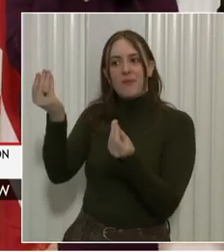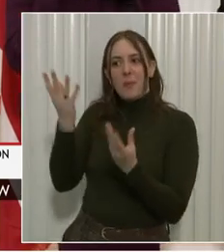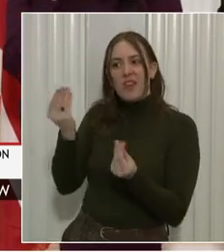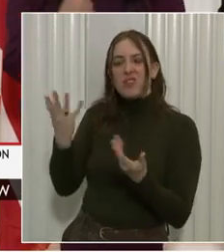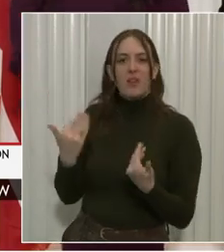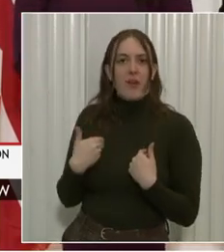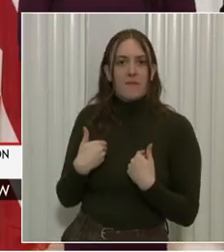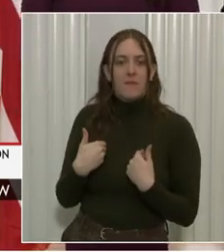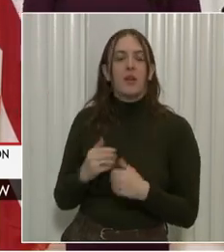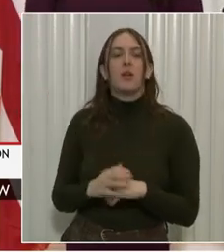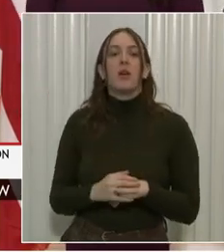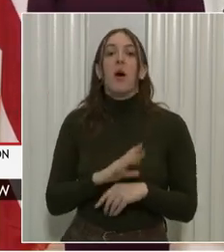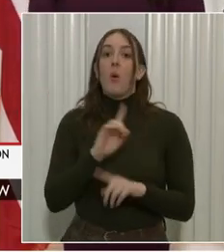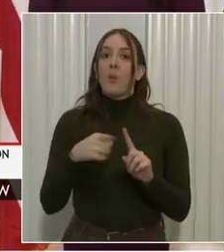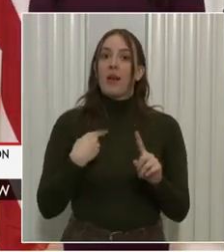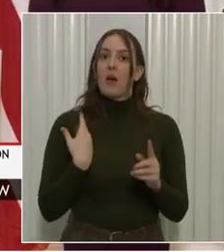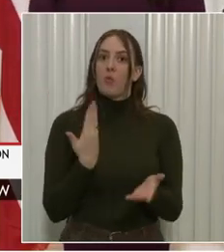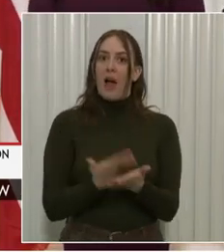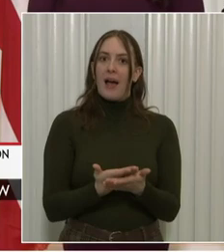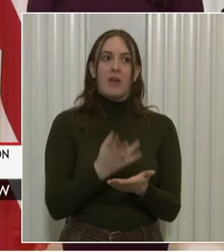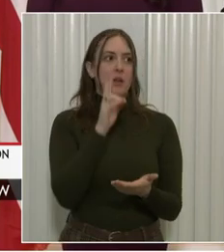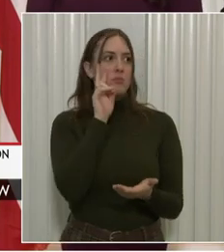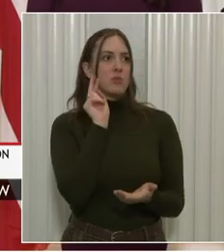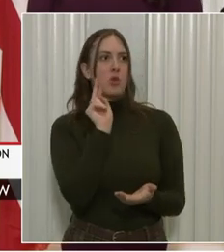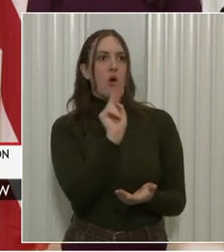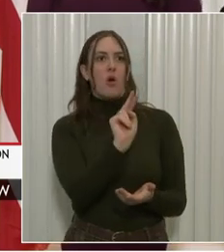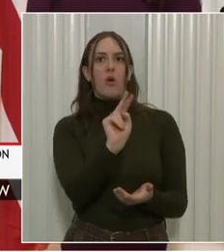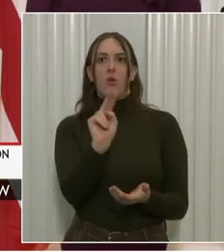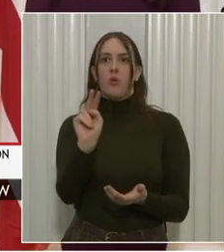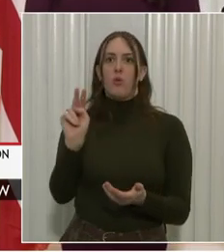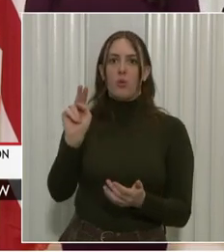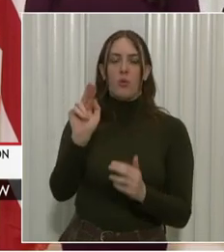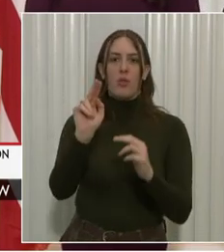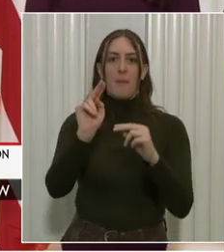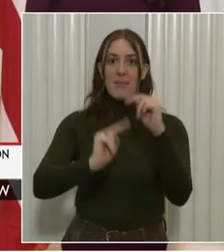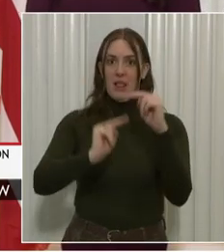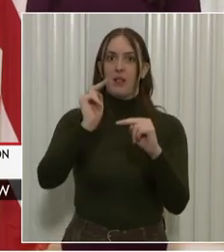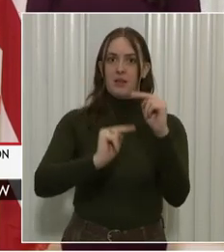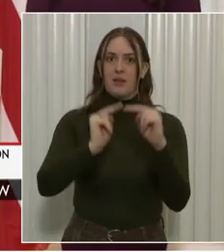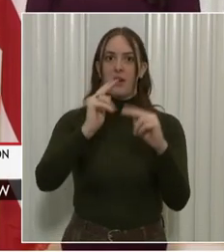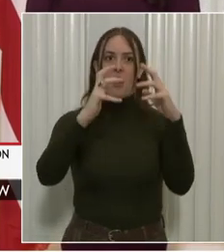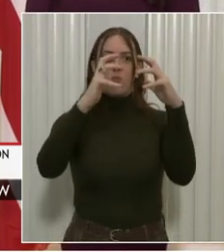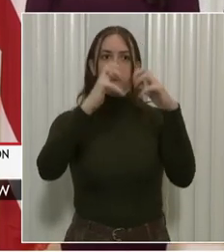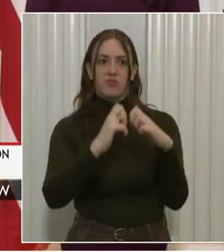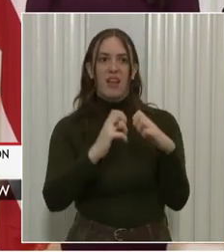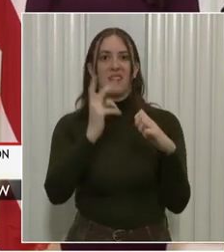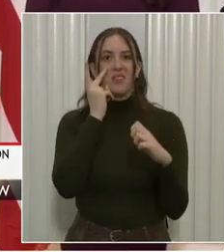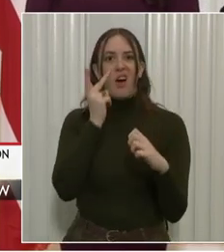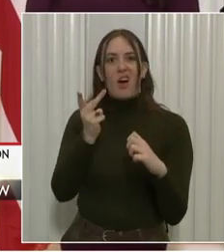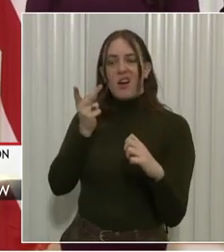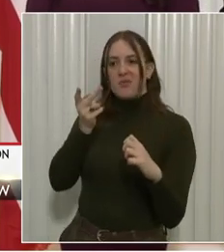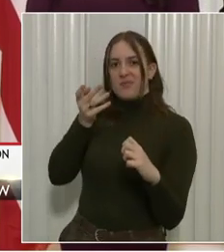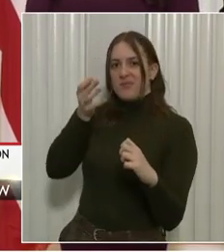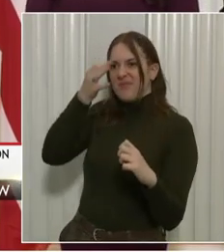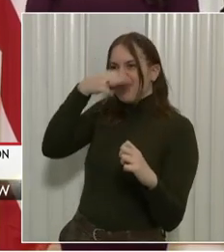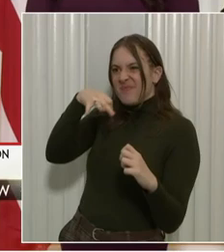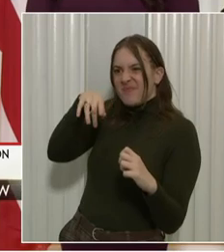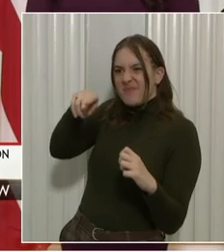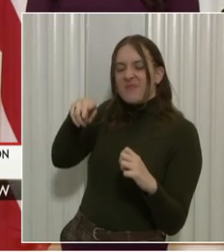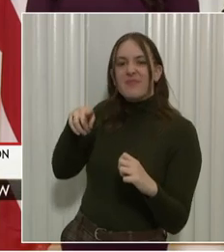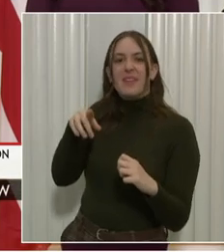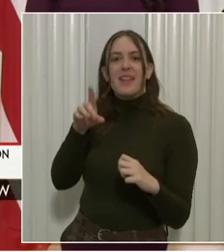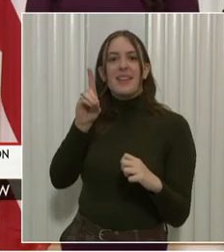building, and I saw that it was adjacent to a daycare center, I was reminded of